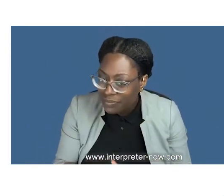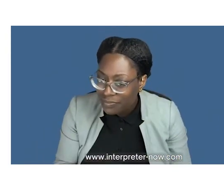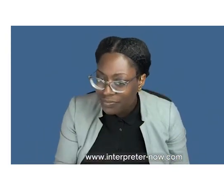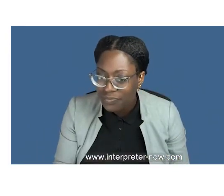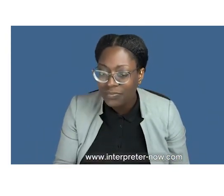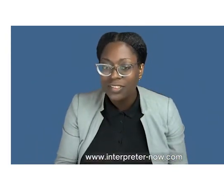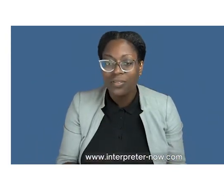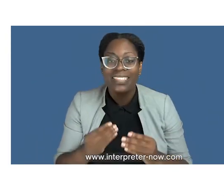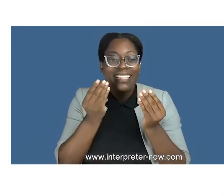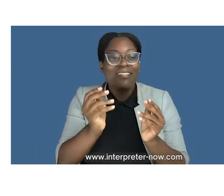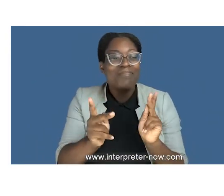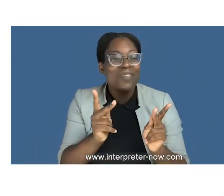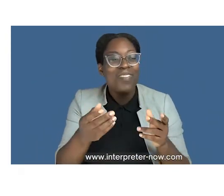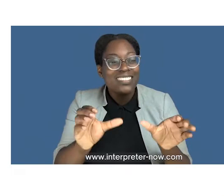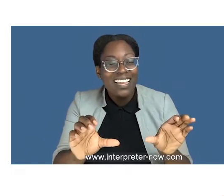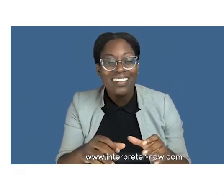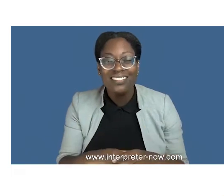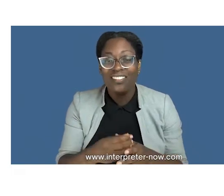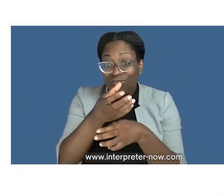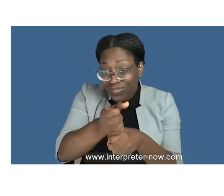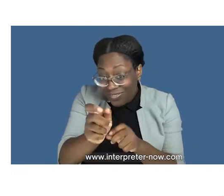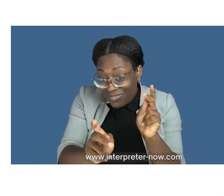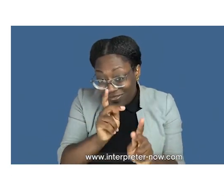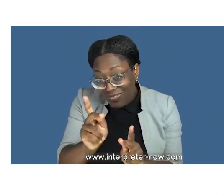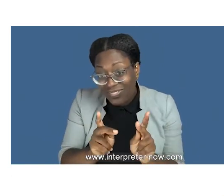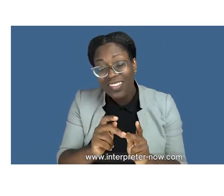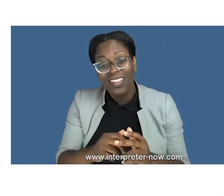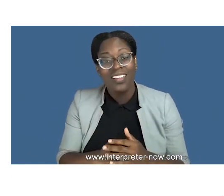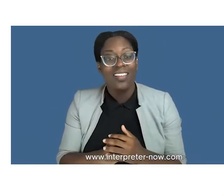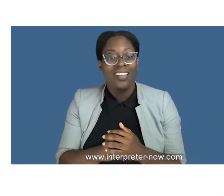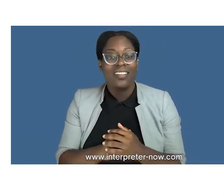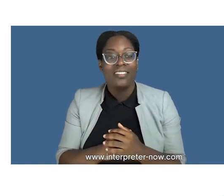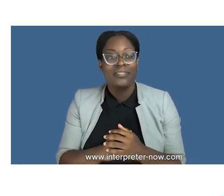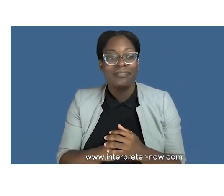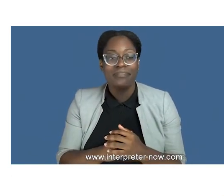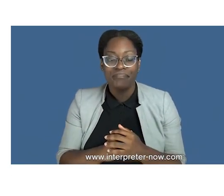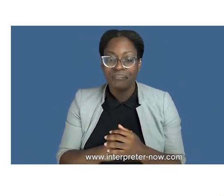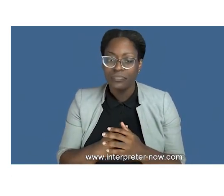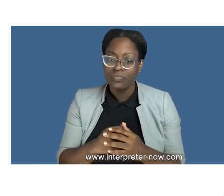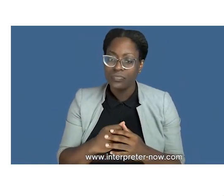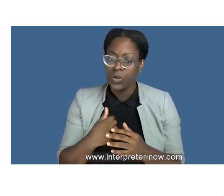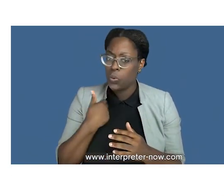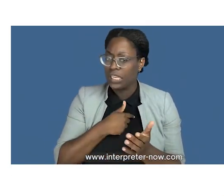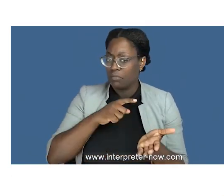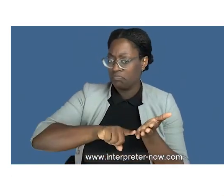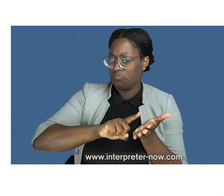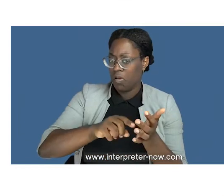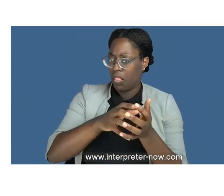that everybody is recognizing their expertise. Give people a chance, trust them is another